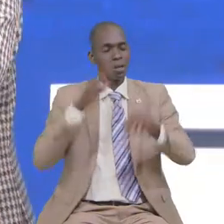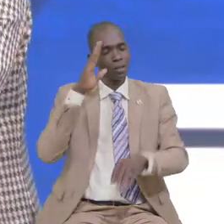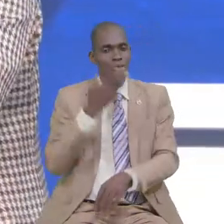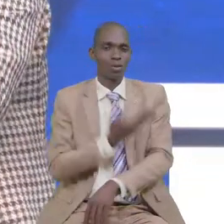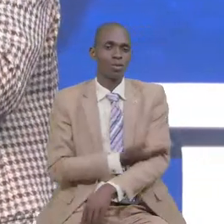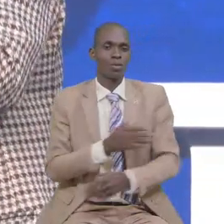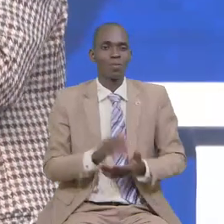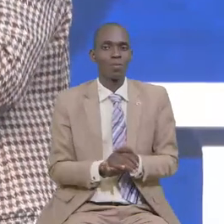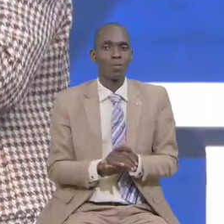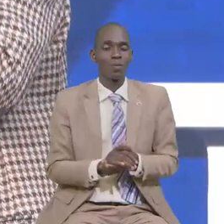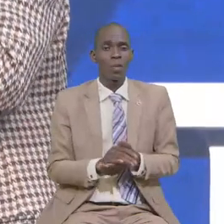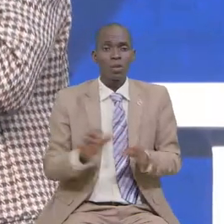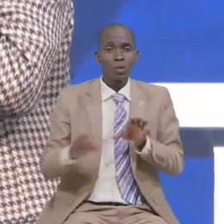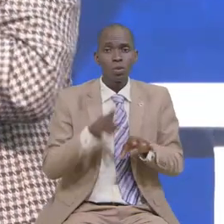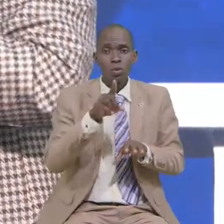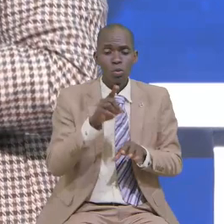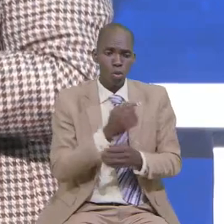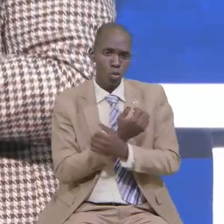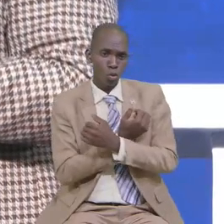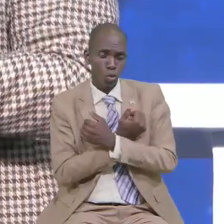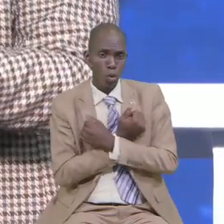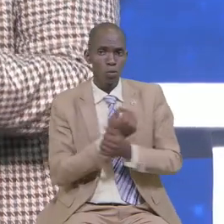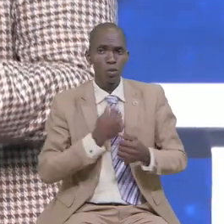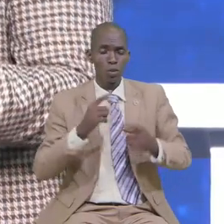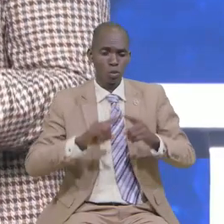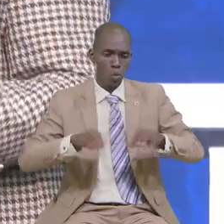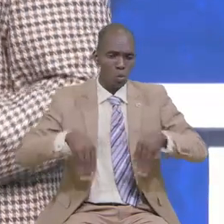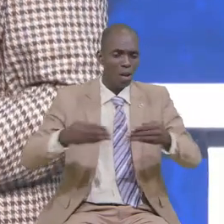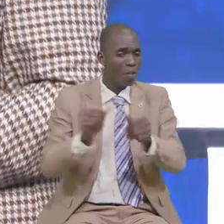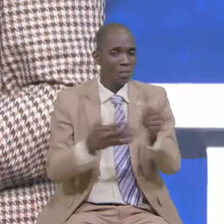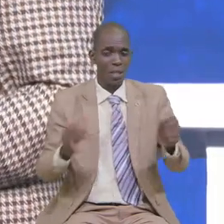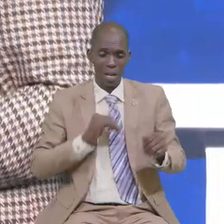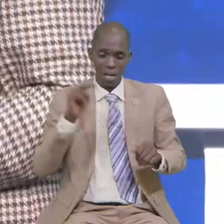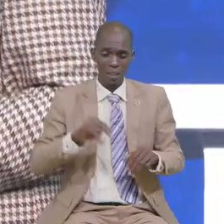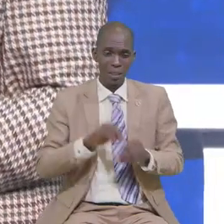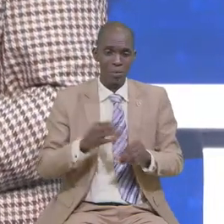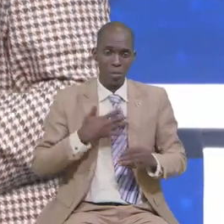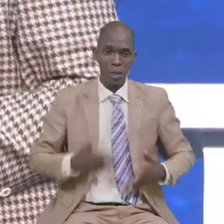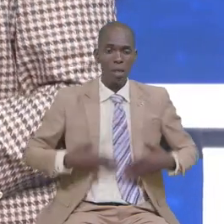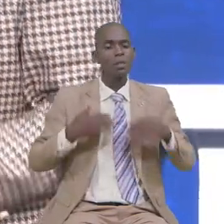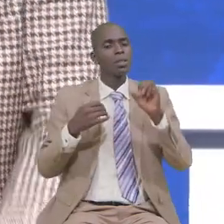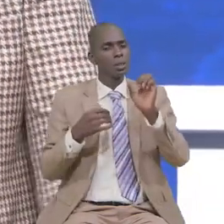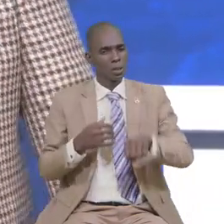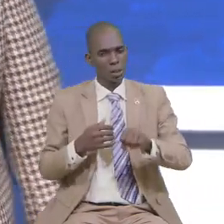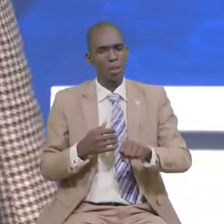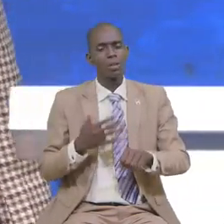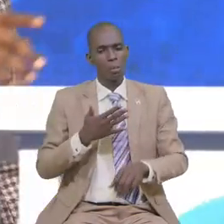Do you love me to provide everything I need in life? Yes, my son.